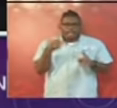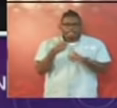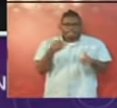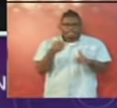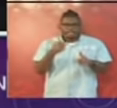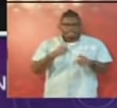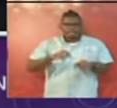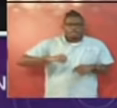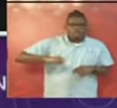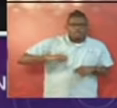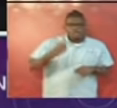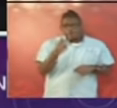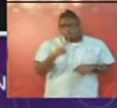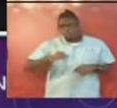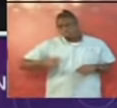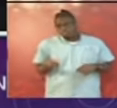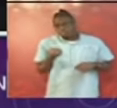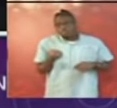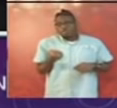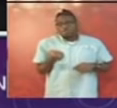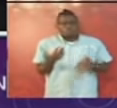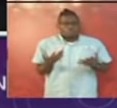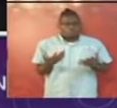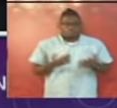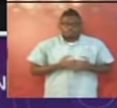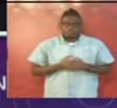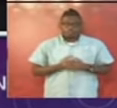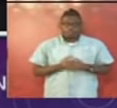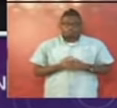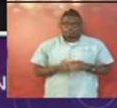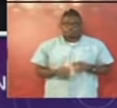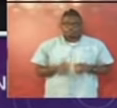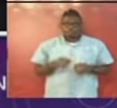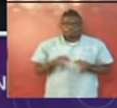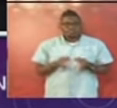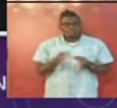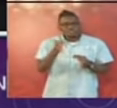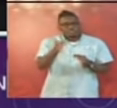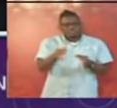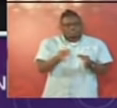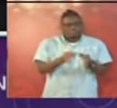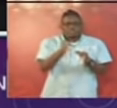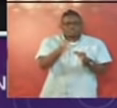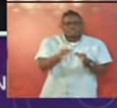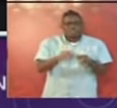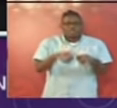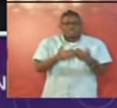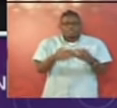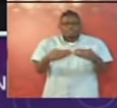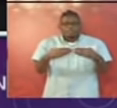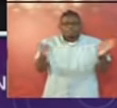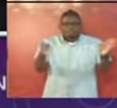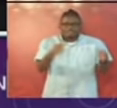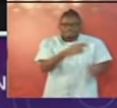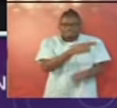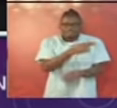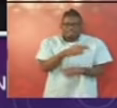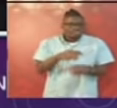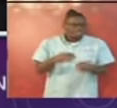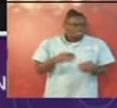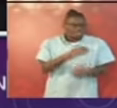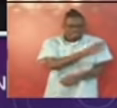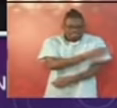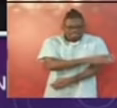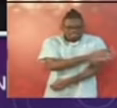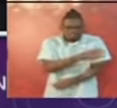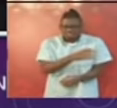Health Organization, reported postponement of public screening programs. And this is perhaps the most worrying aspect. The watchword